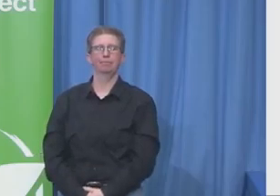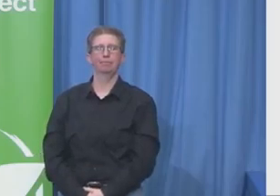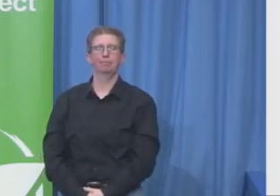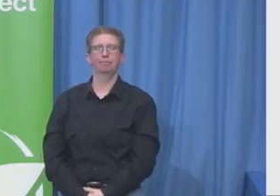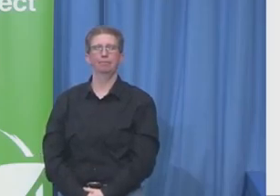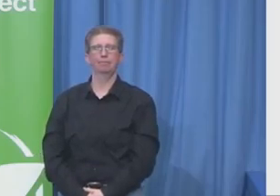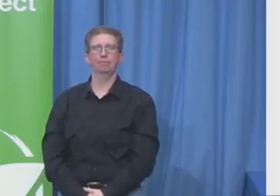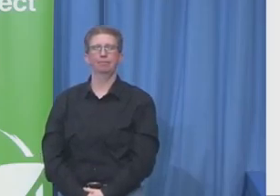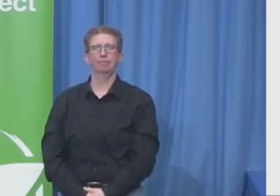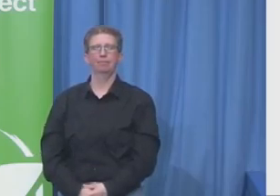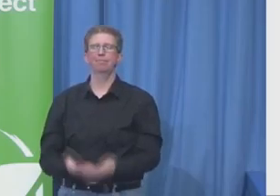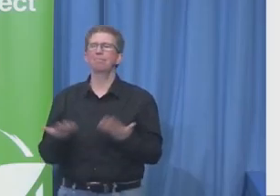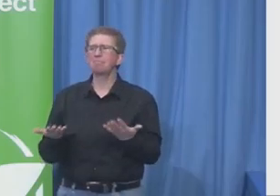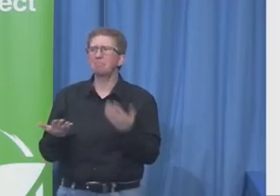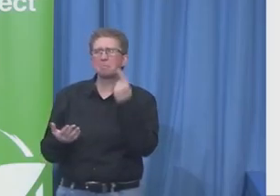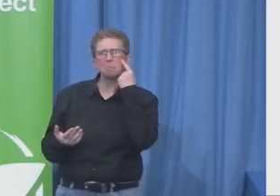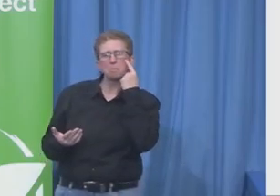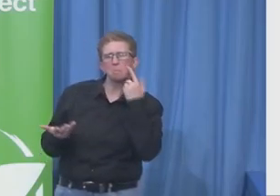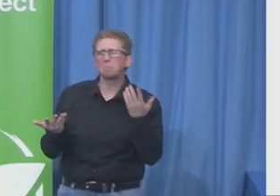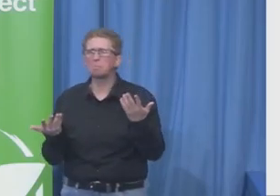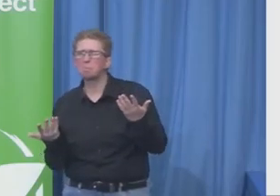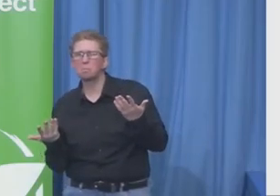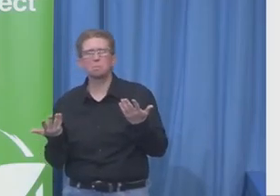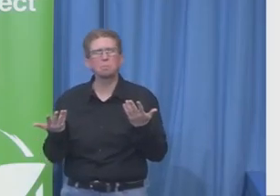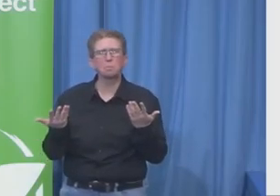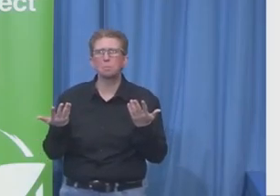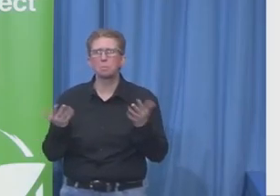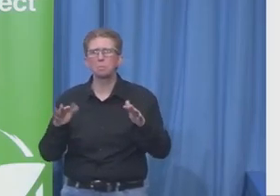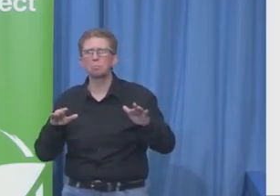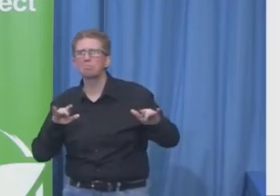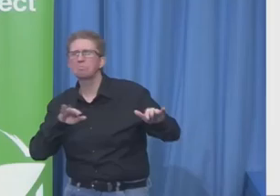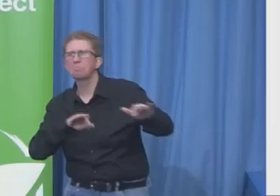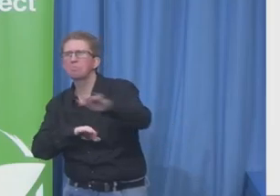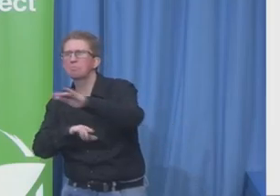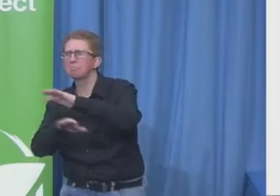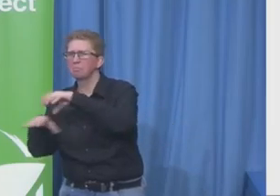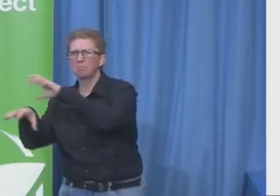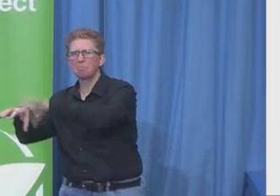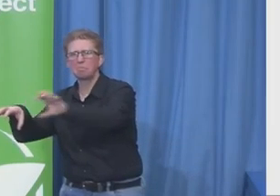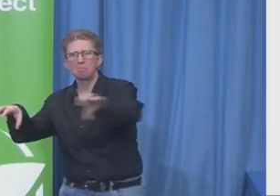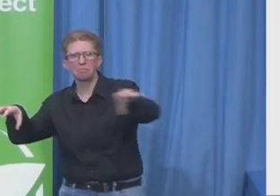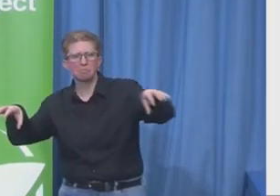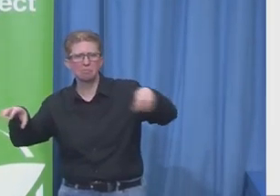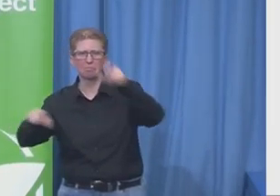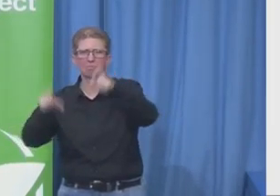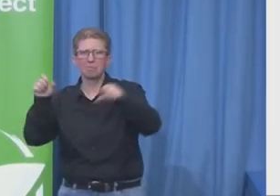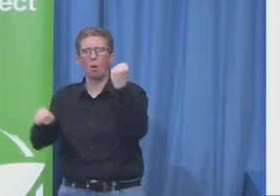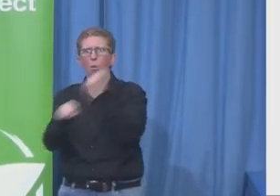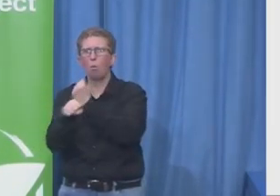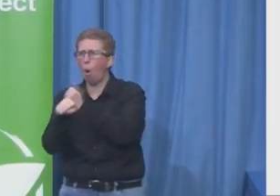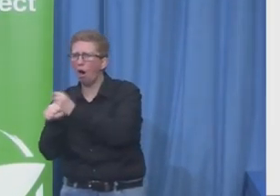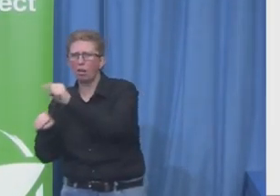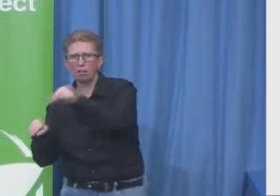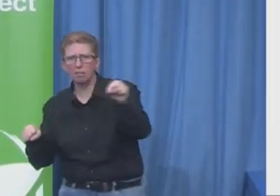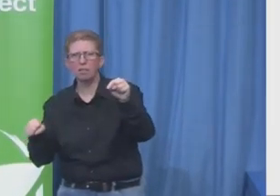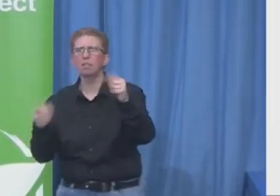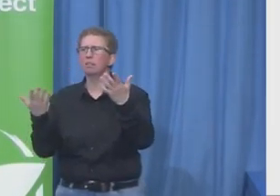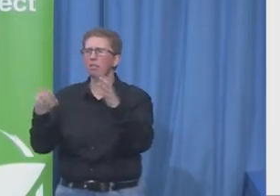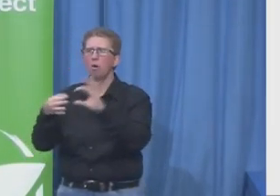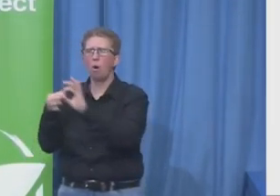get some stakes about the field that we're discussing, and especially the field that your organizations are working in for.